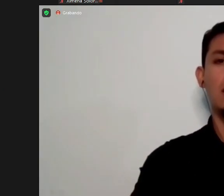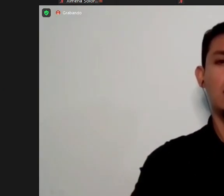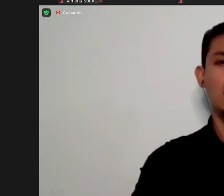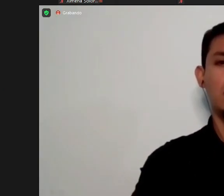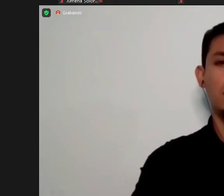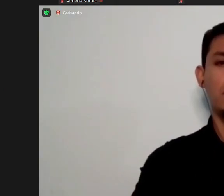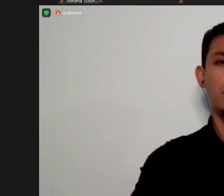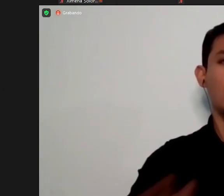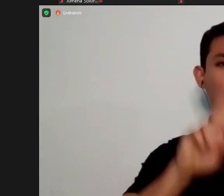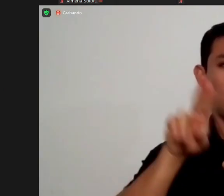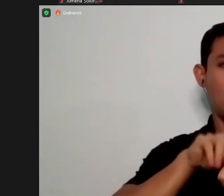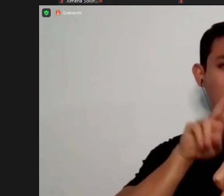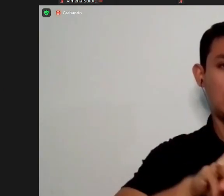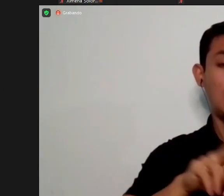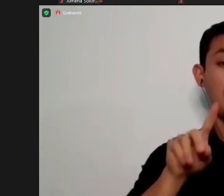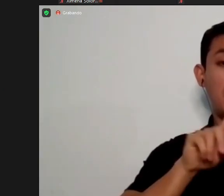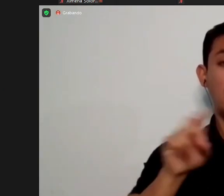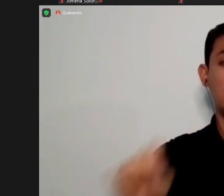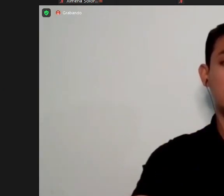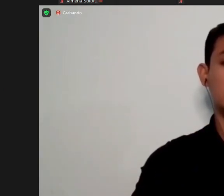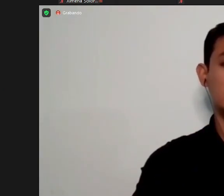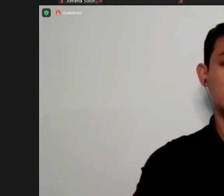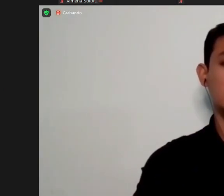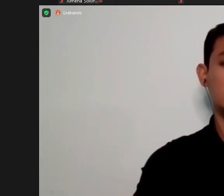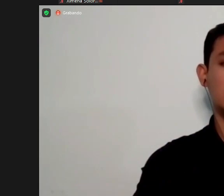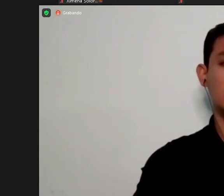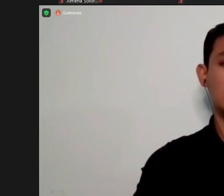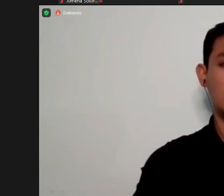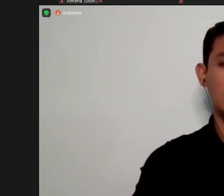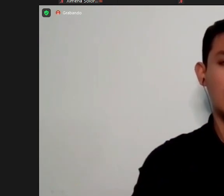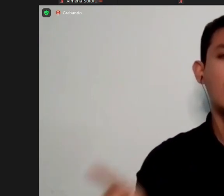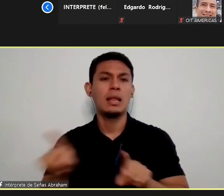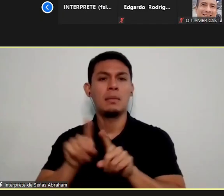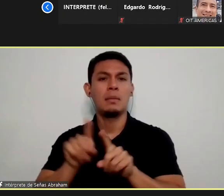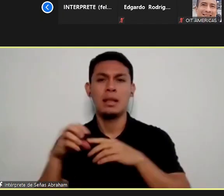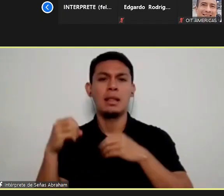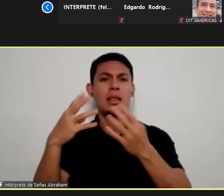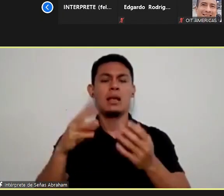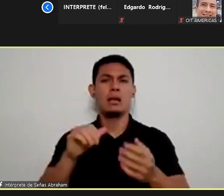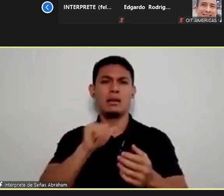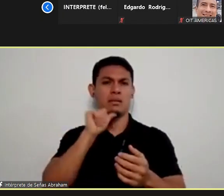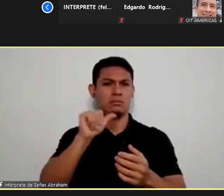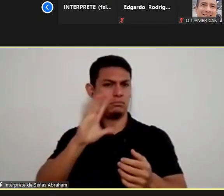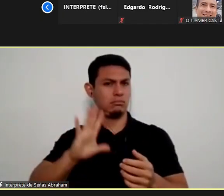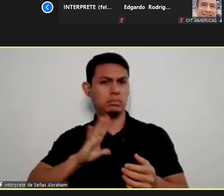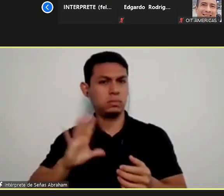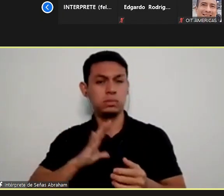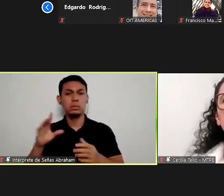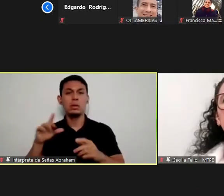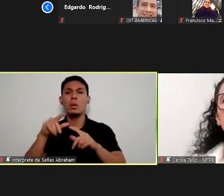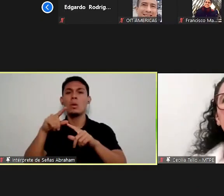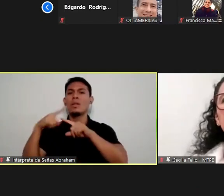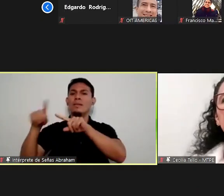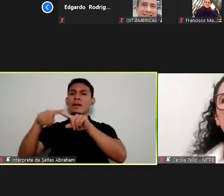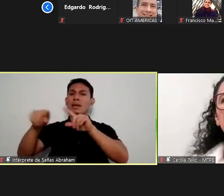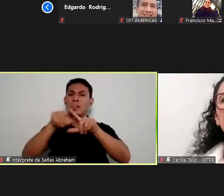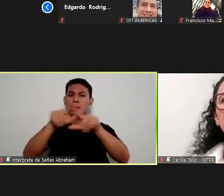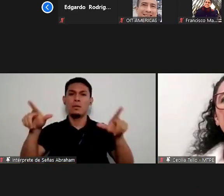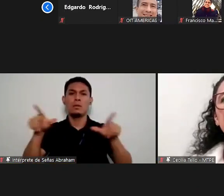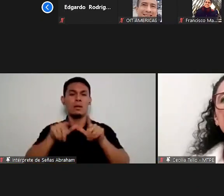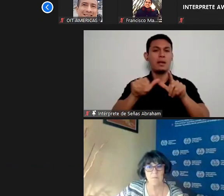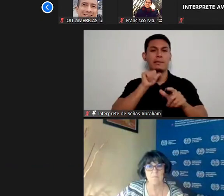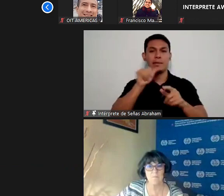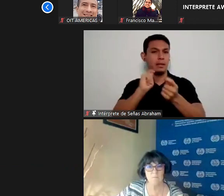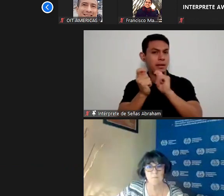is defined beyond regular work what is the work environment it's work environment also in informality and other